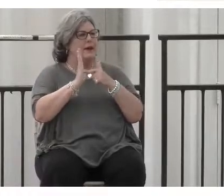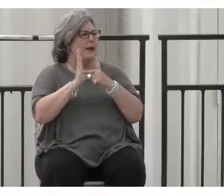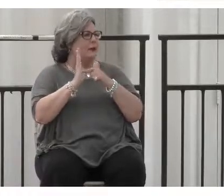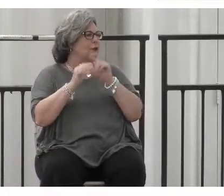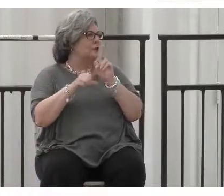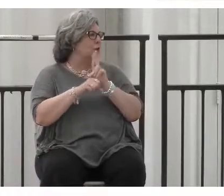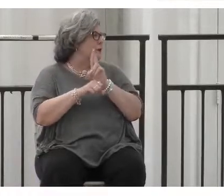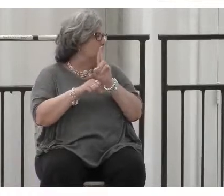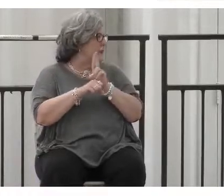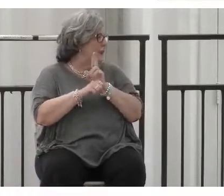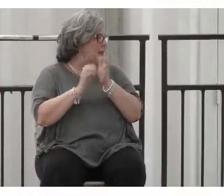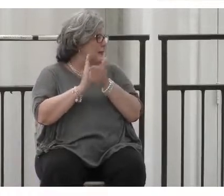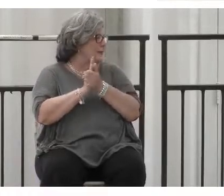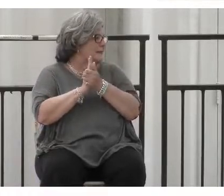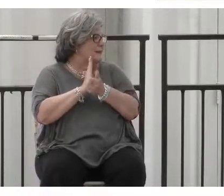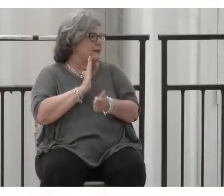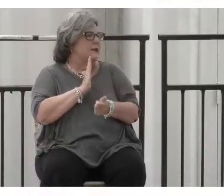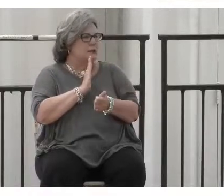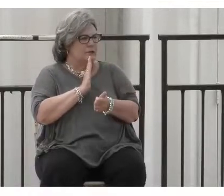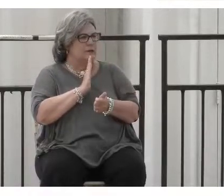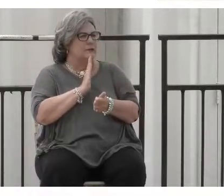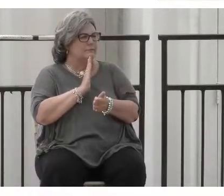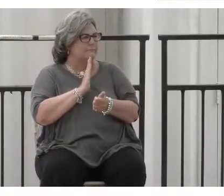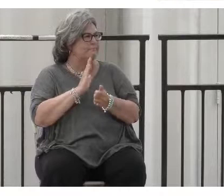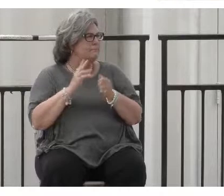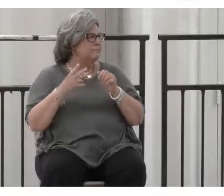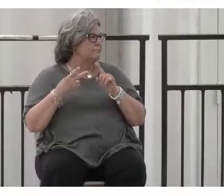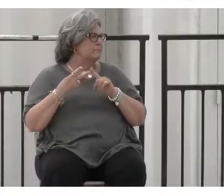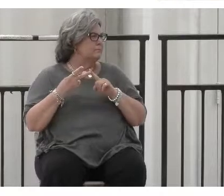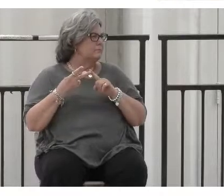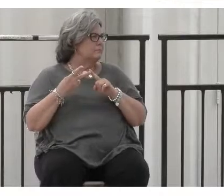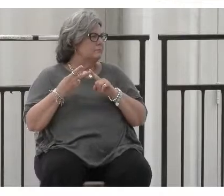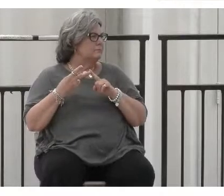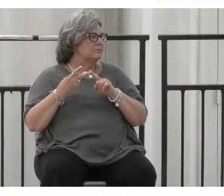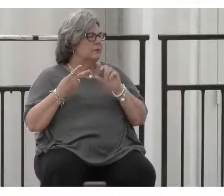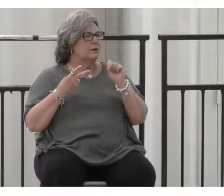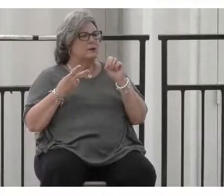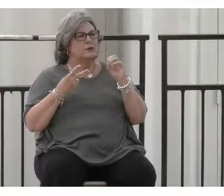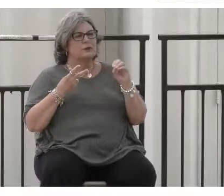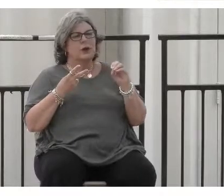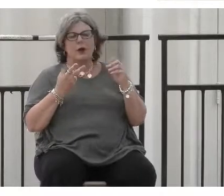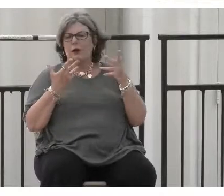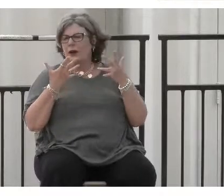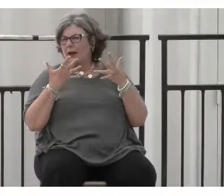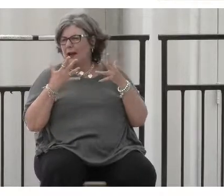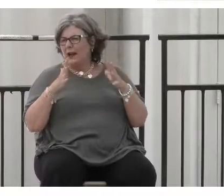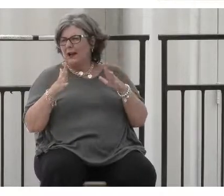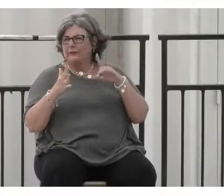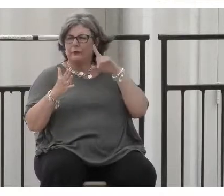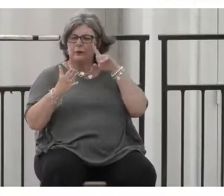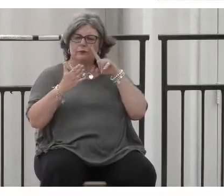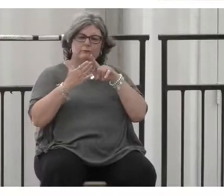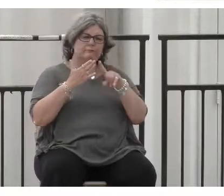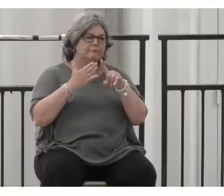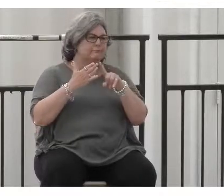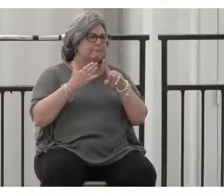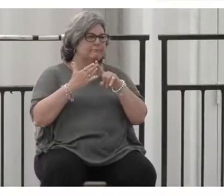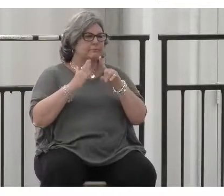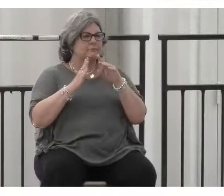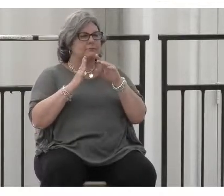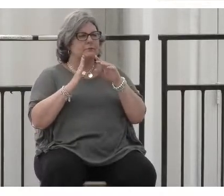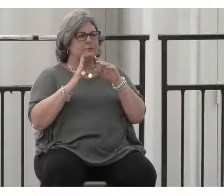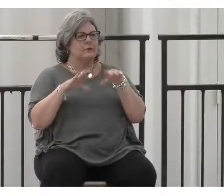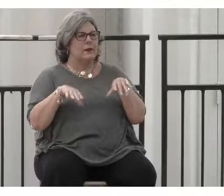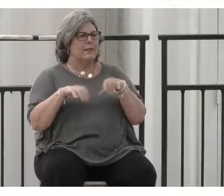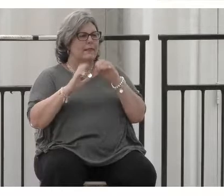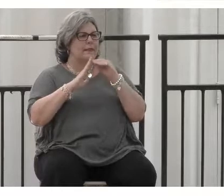apply practical skills to existing solutions. So following up, like Marcus said, we took